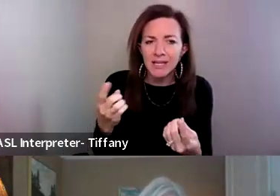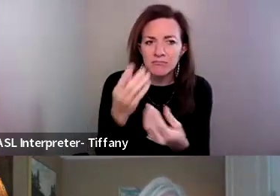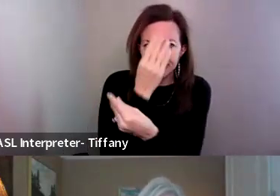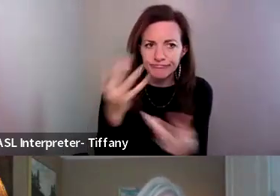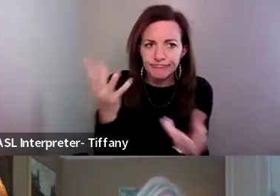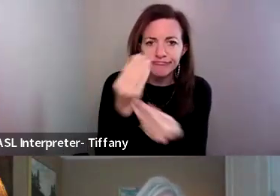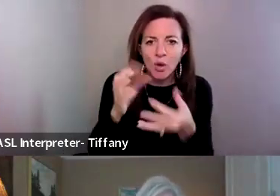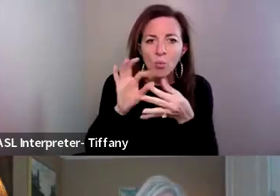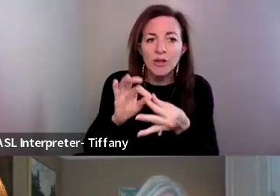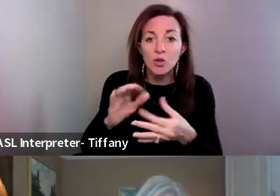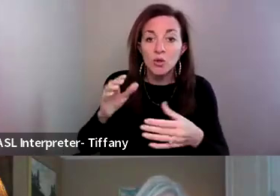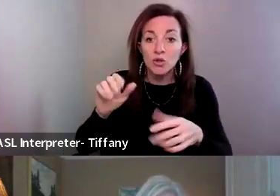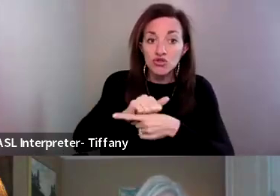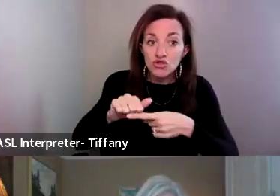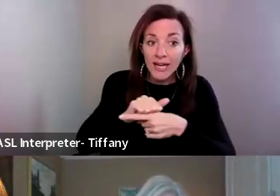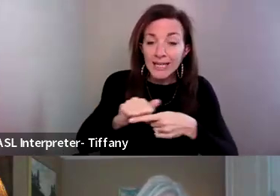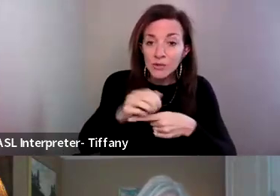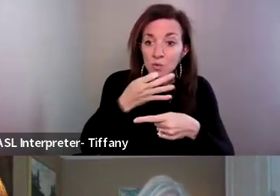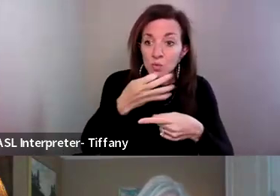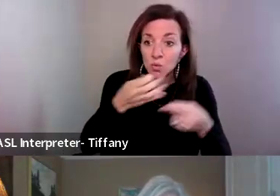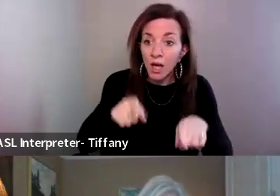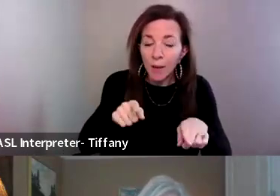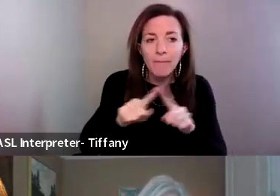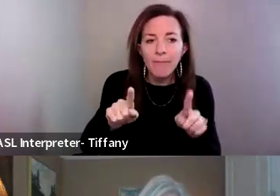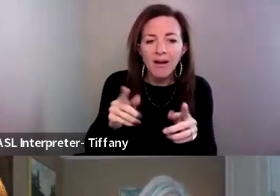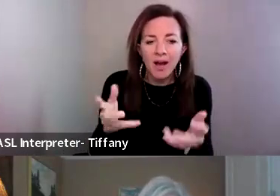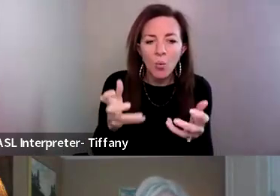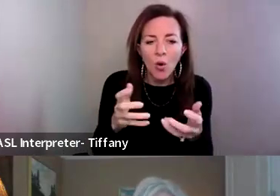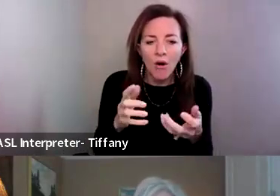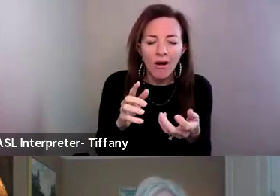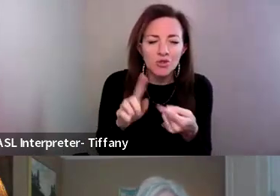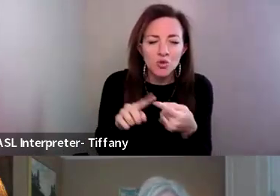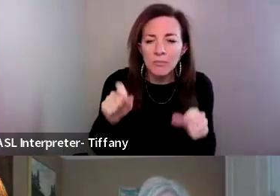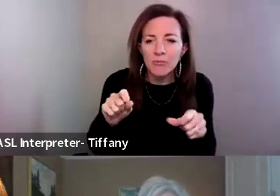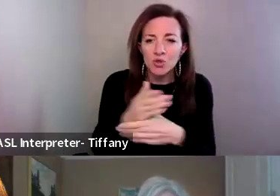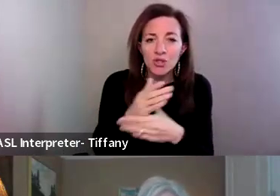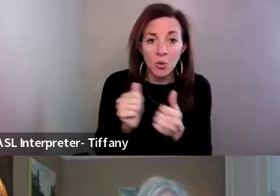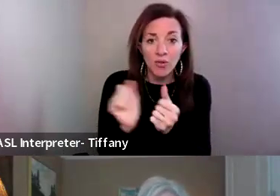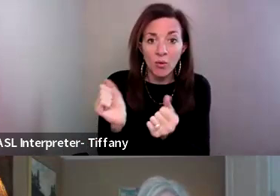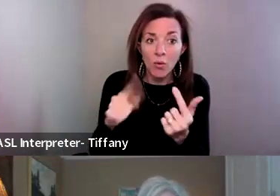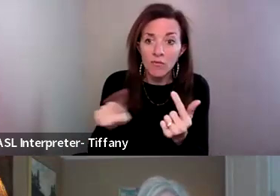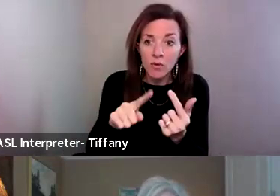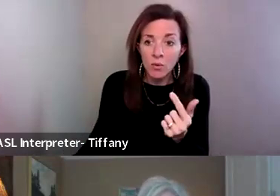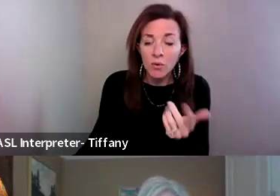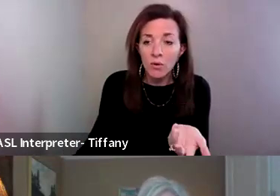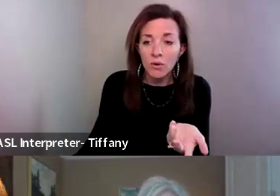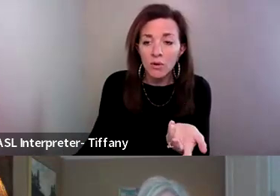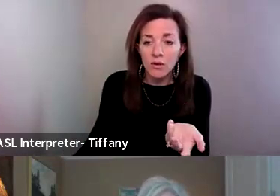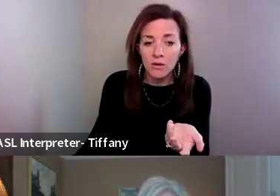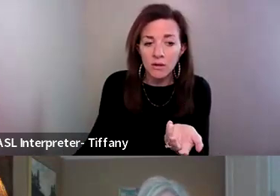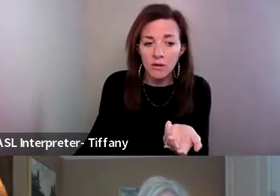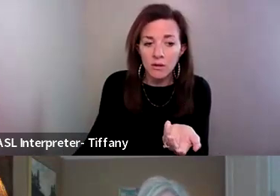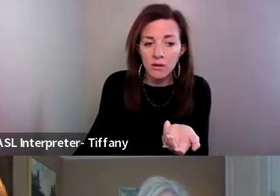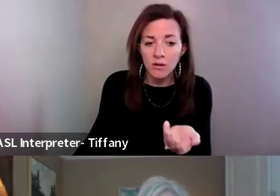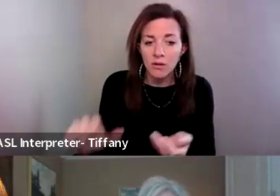little bit about the trainings that we have coming up, but I did want to be able to share with everybody our